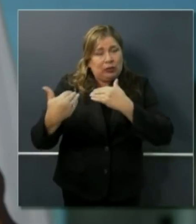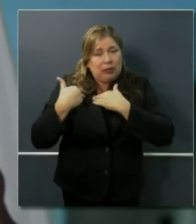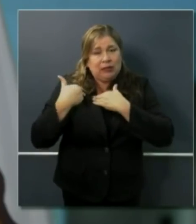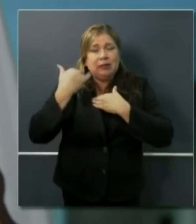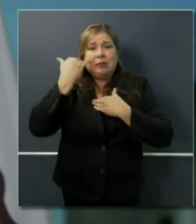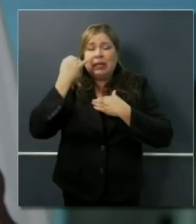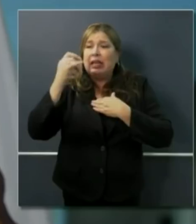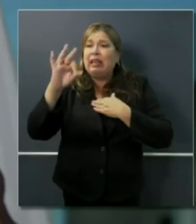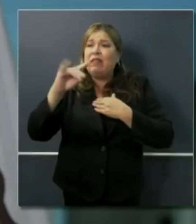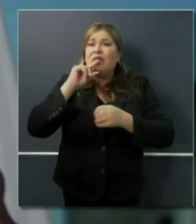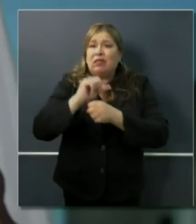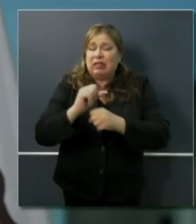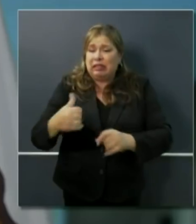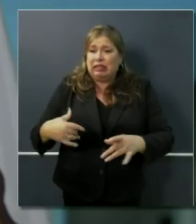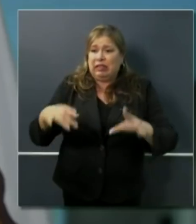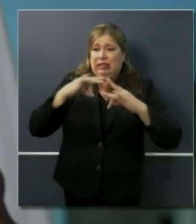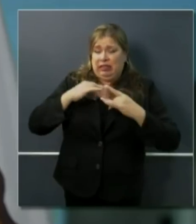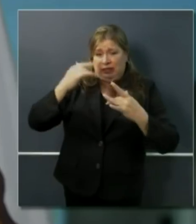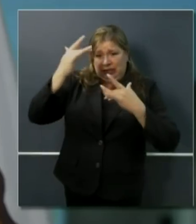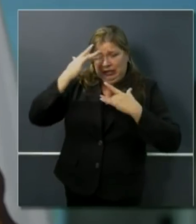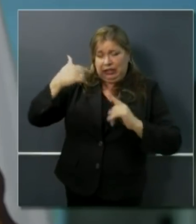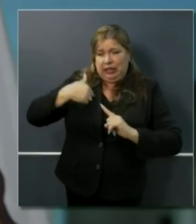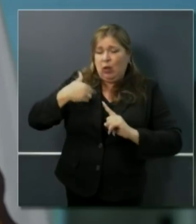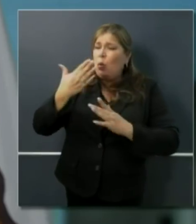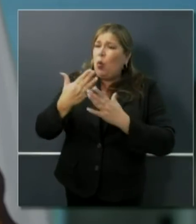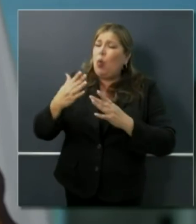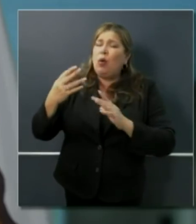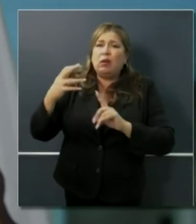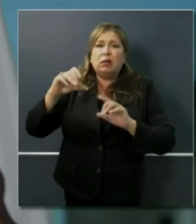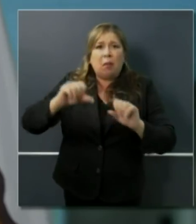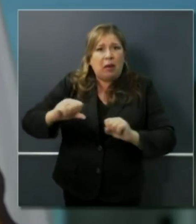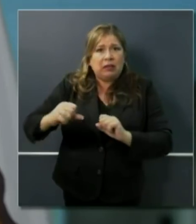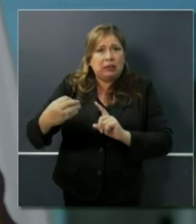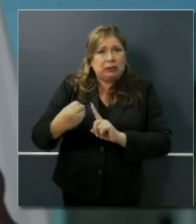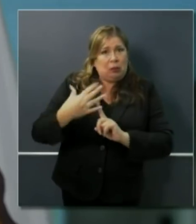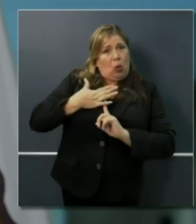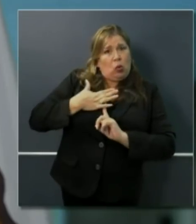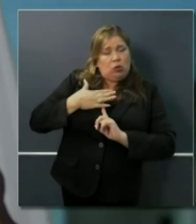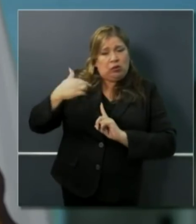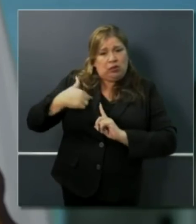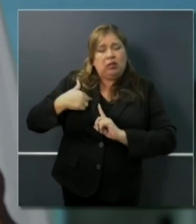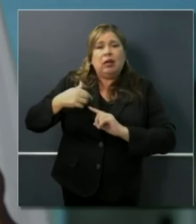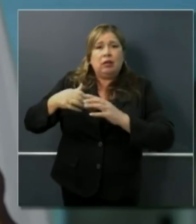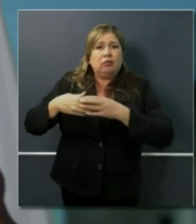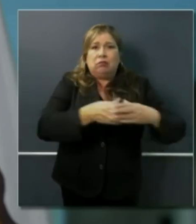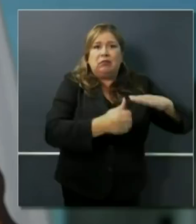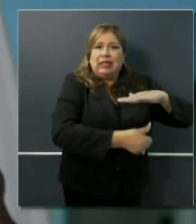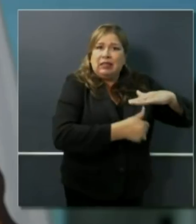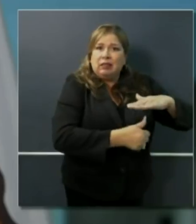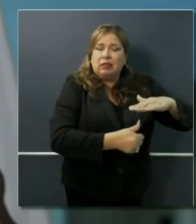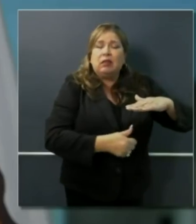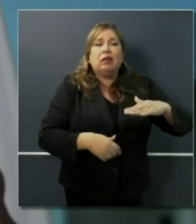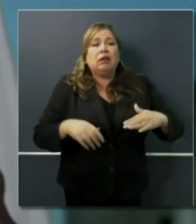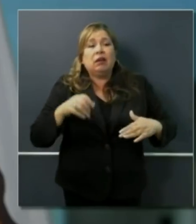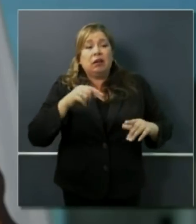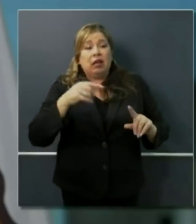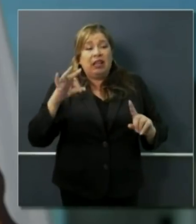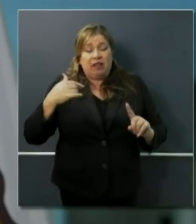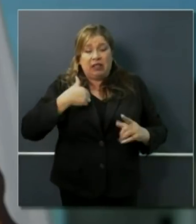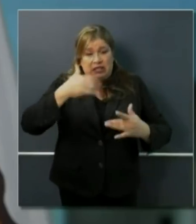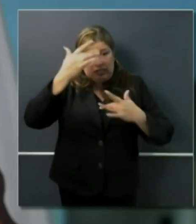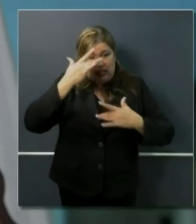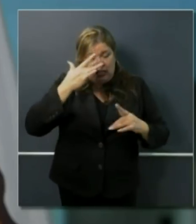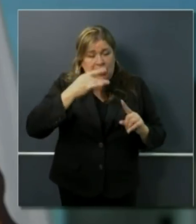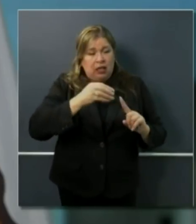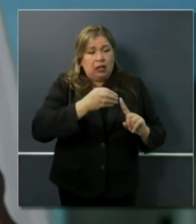we isolate you and that we trace those that also may have been exposed, quarantine those that